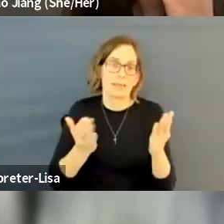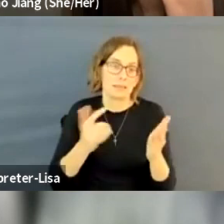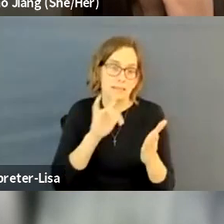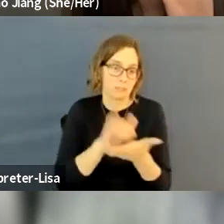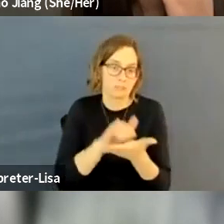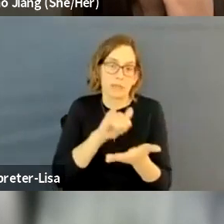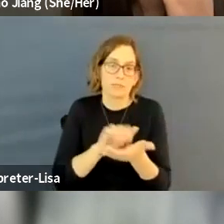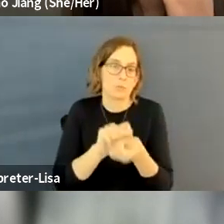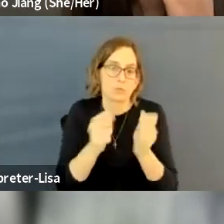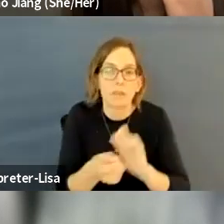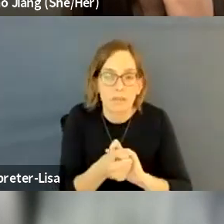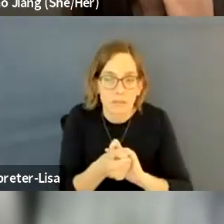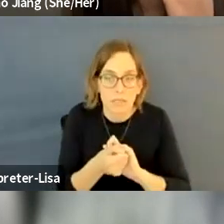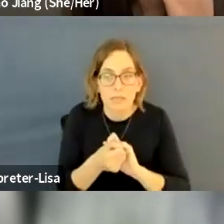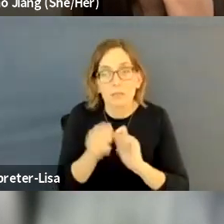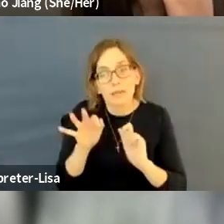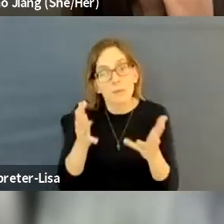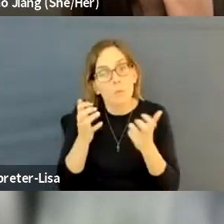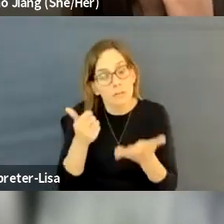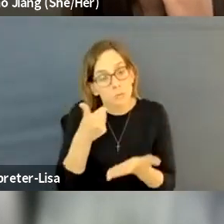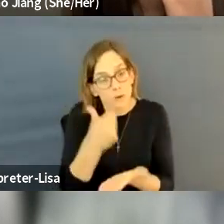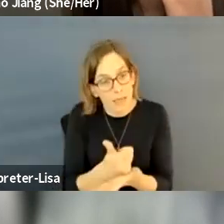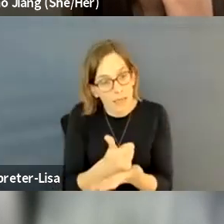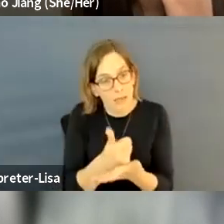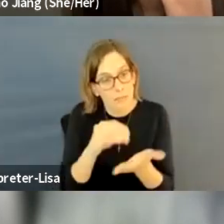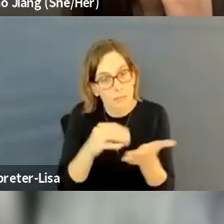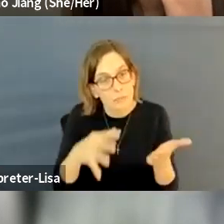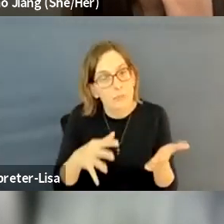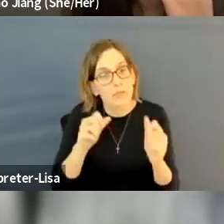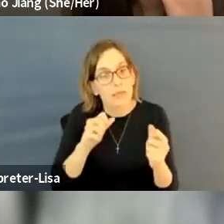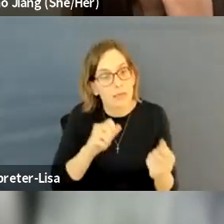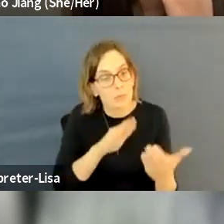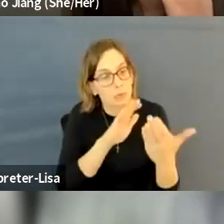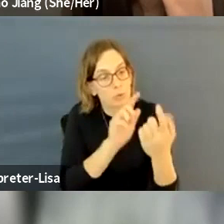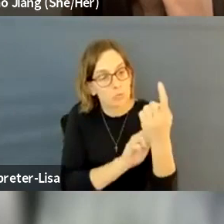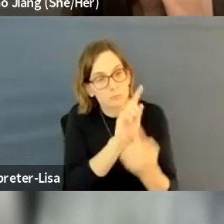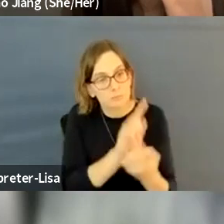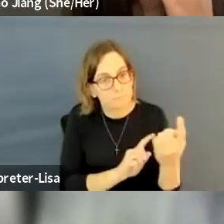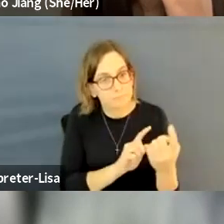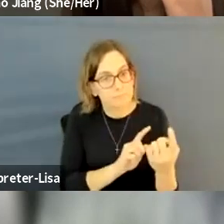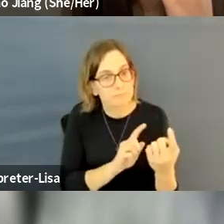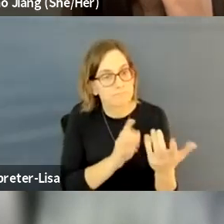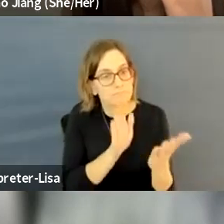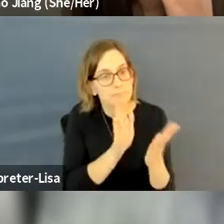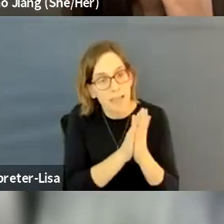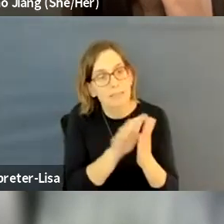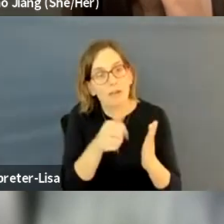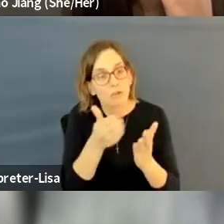But instead, if you want to help the students, you can approach personally and ask them other